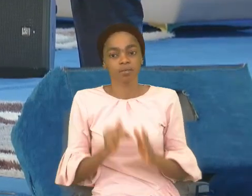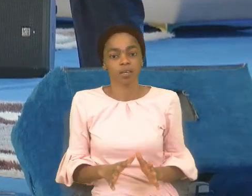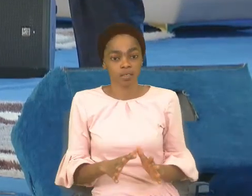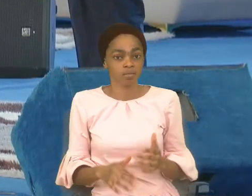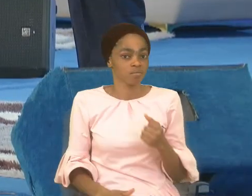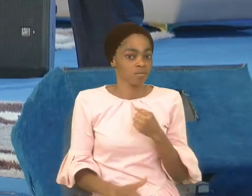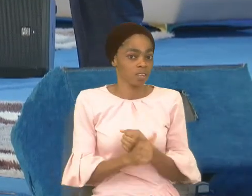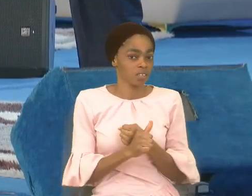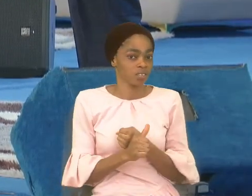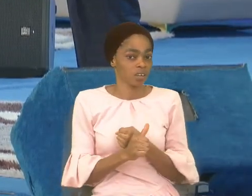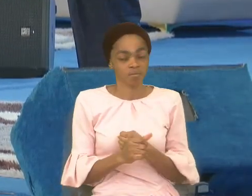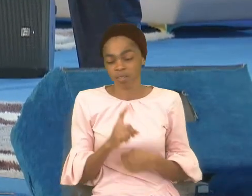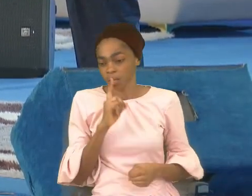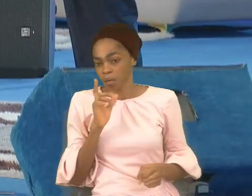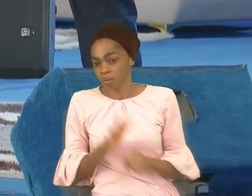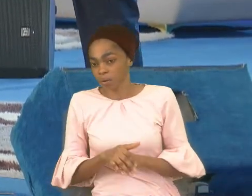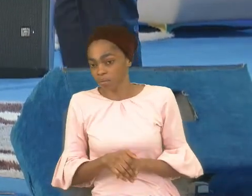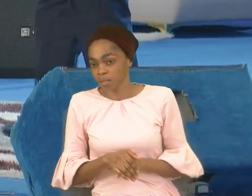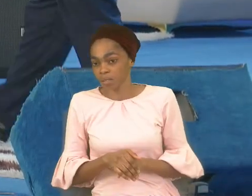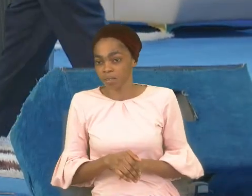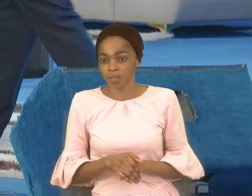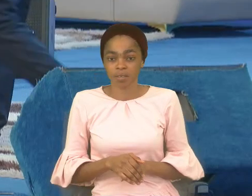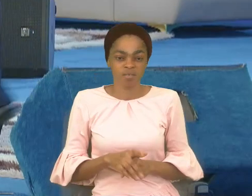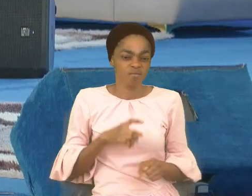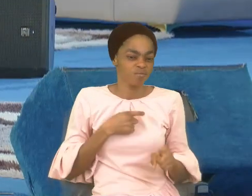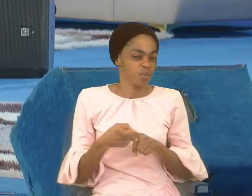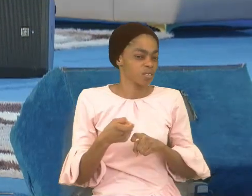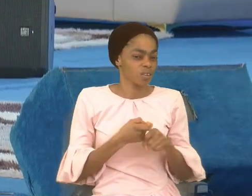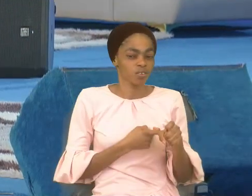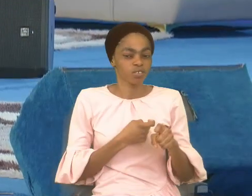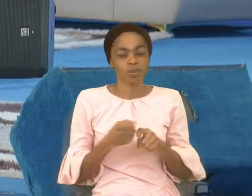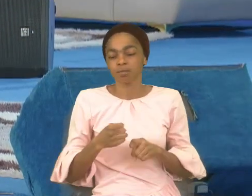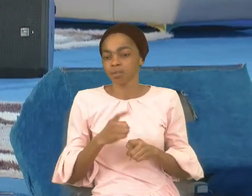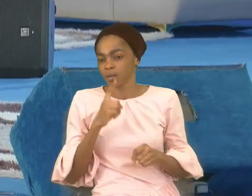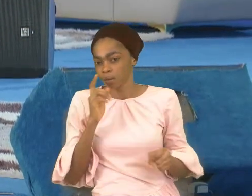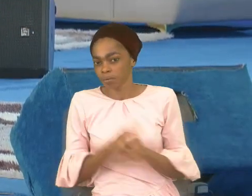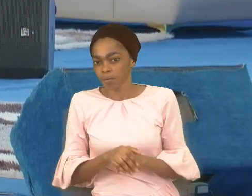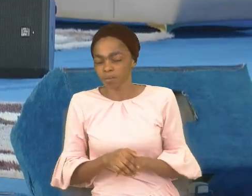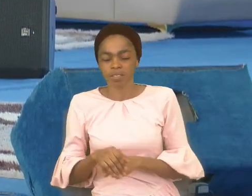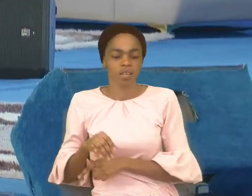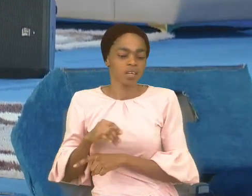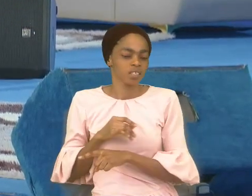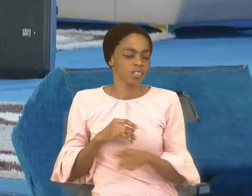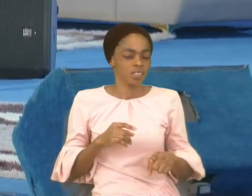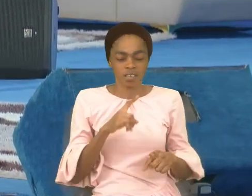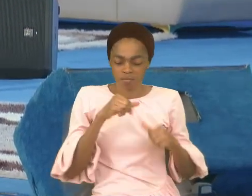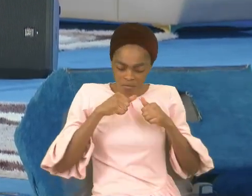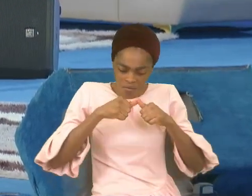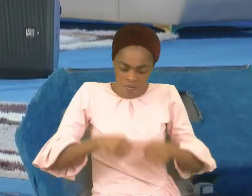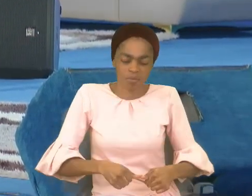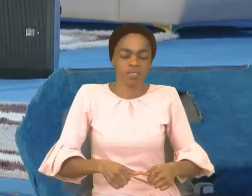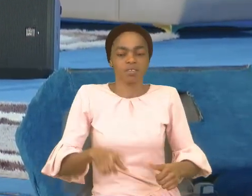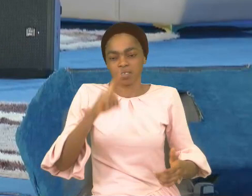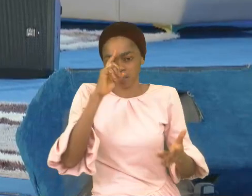persecution, promise, they remained as believers. Those are the righteous people. They are